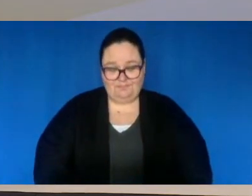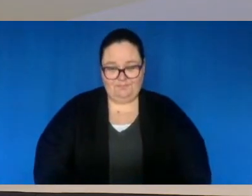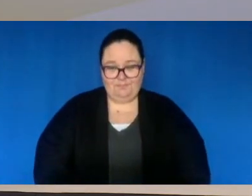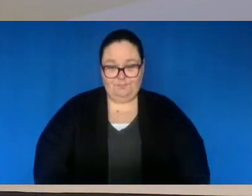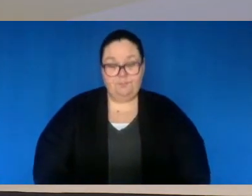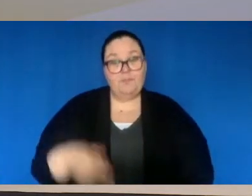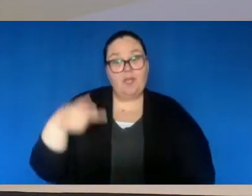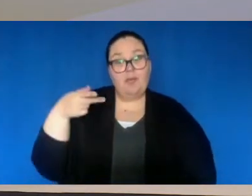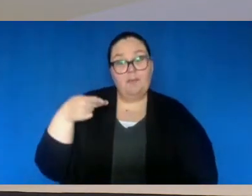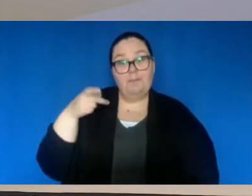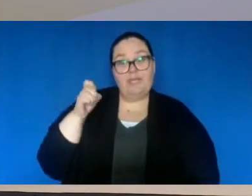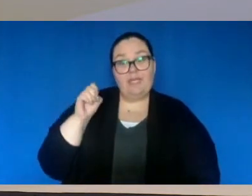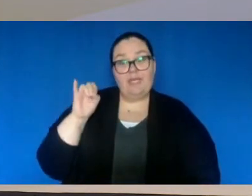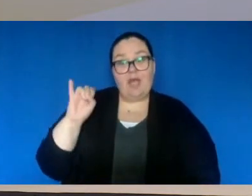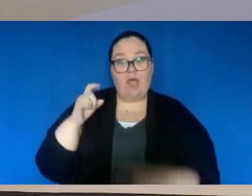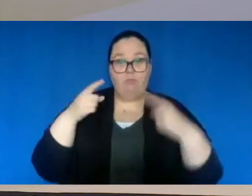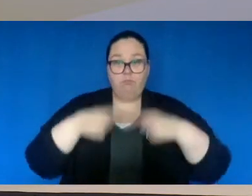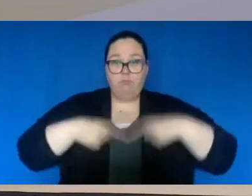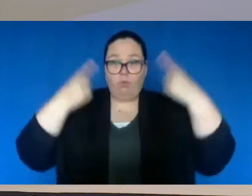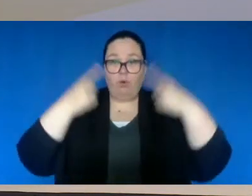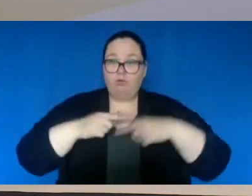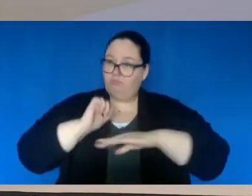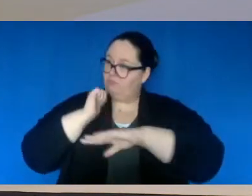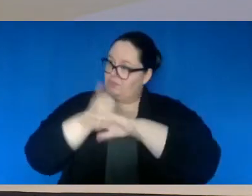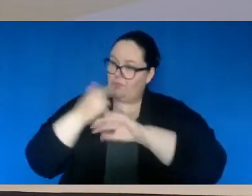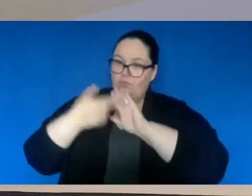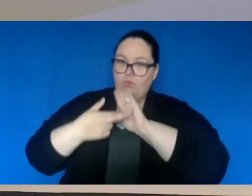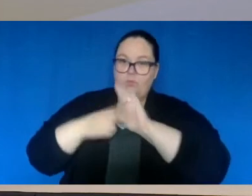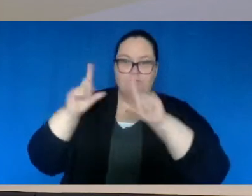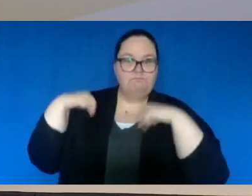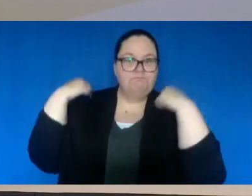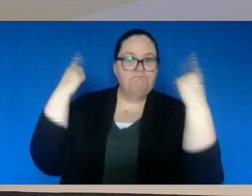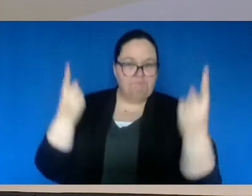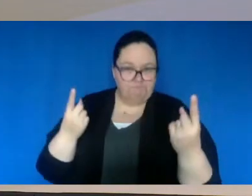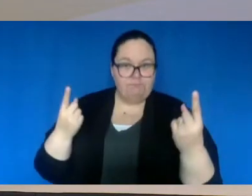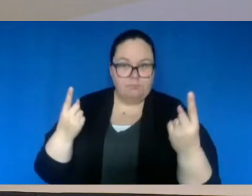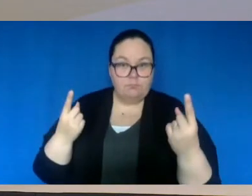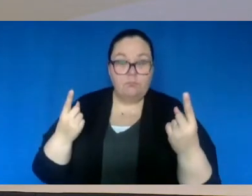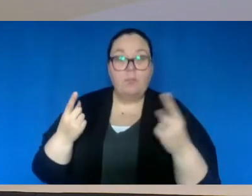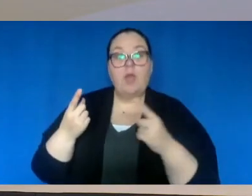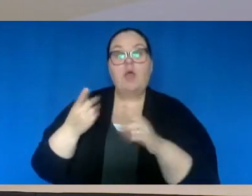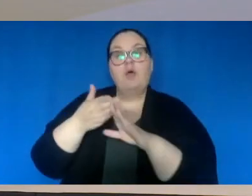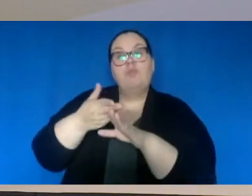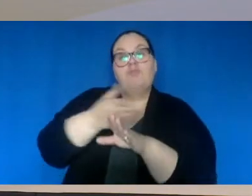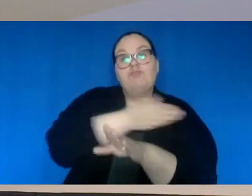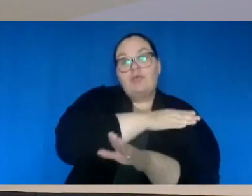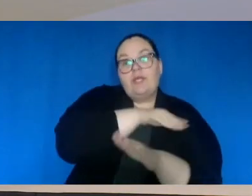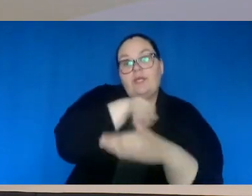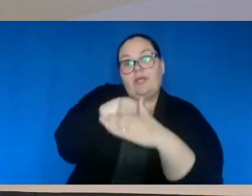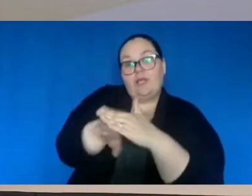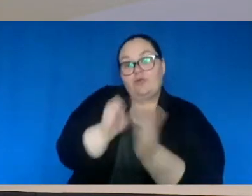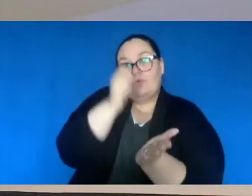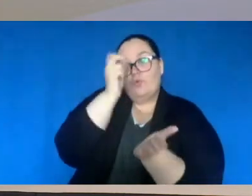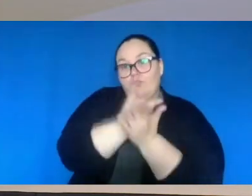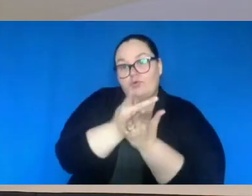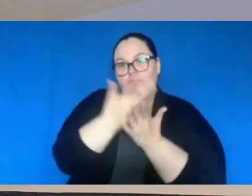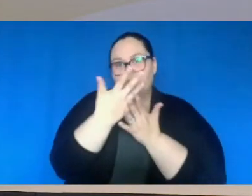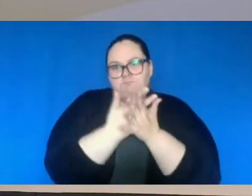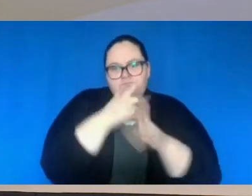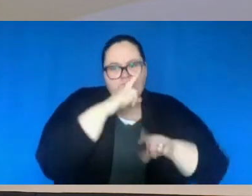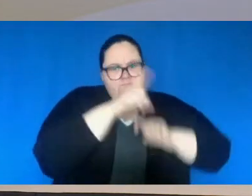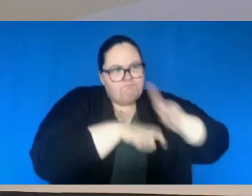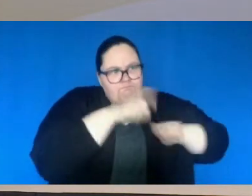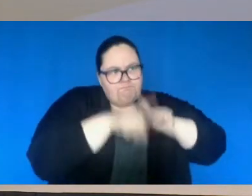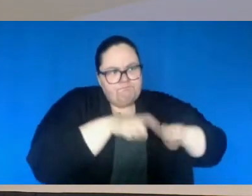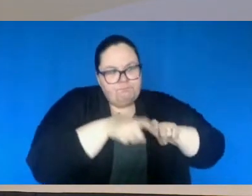PEI's had border measures in place since the early days of the pandemic. Pre-travel approval based on travel streams, and with